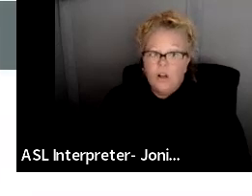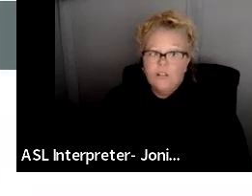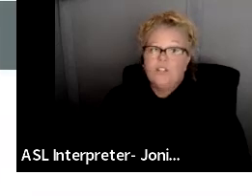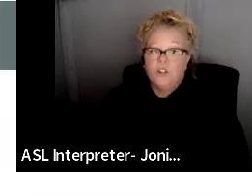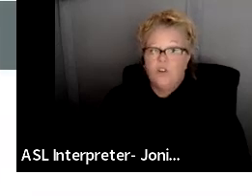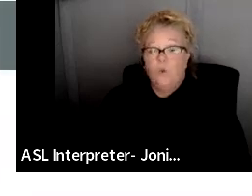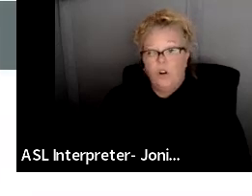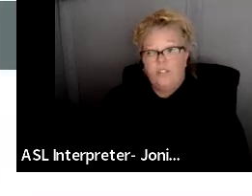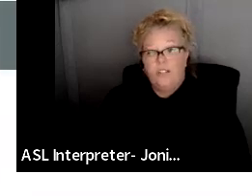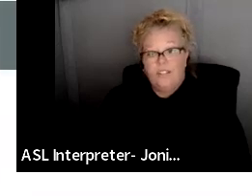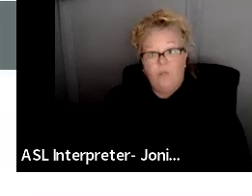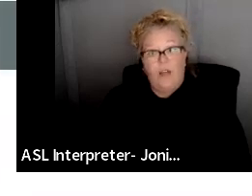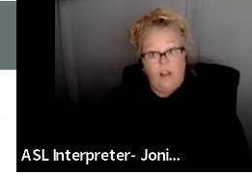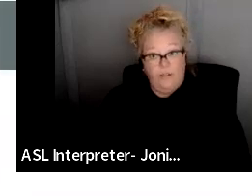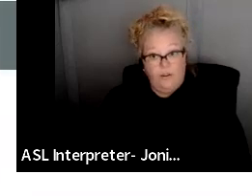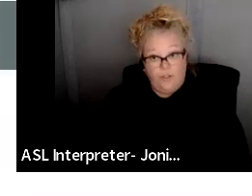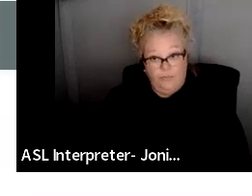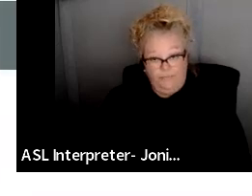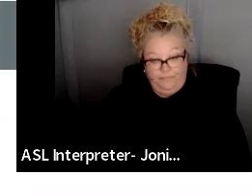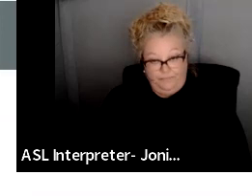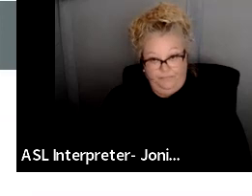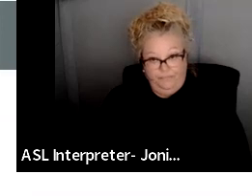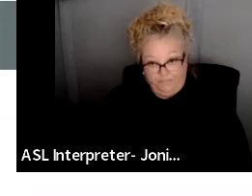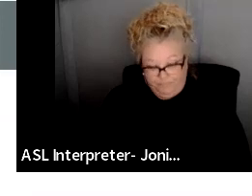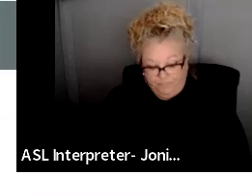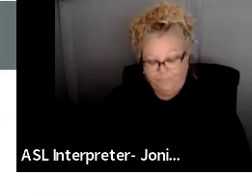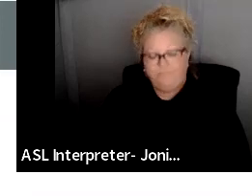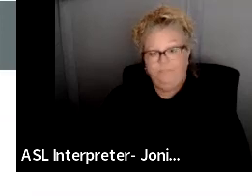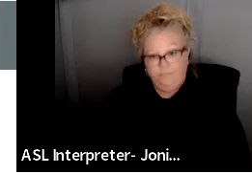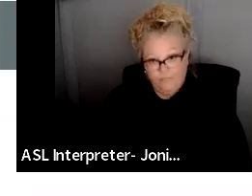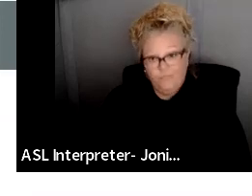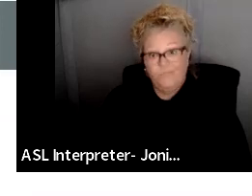which causes certain words to sound like others.